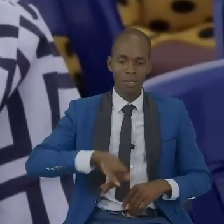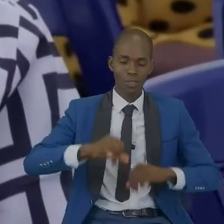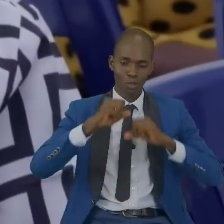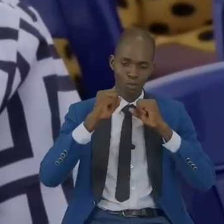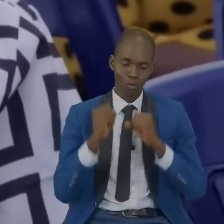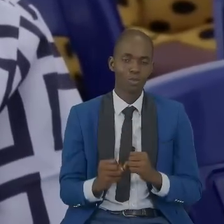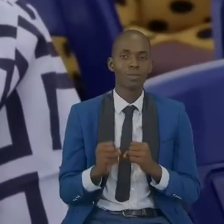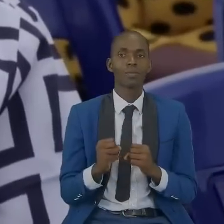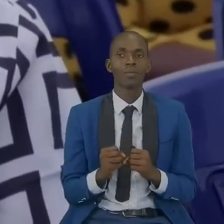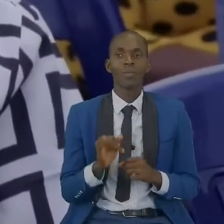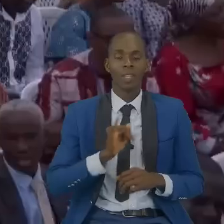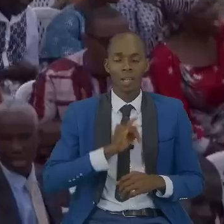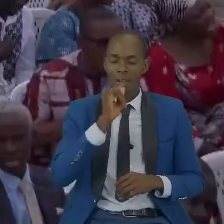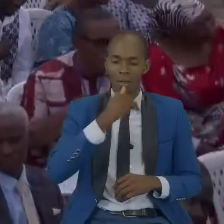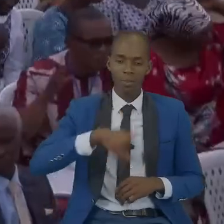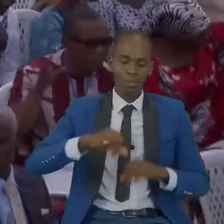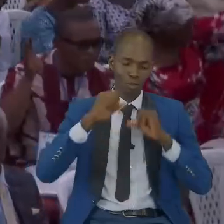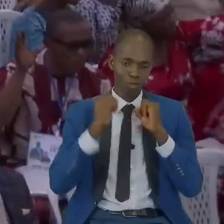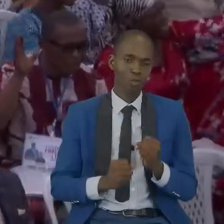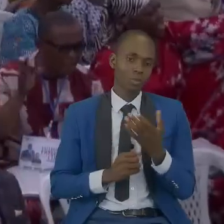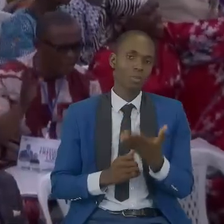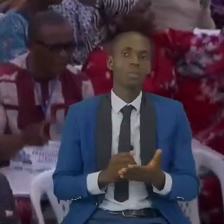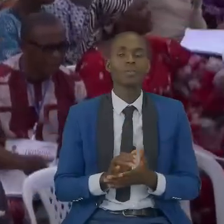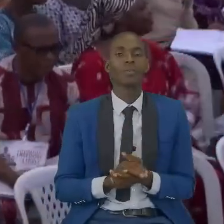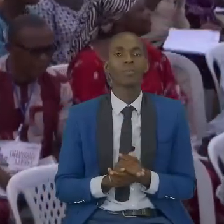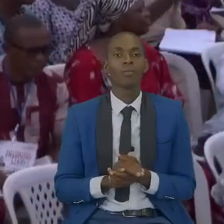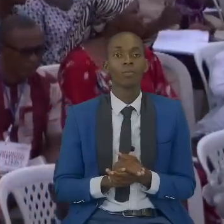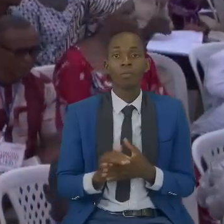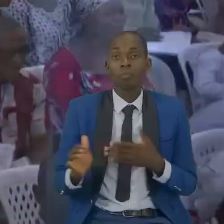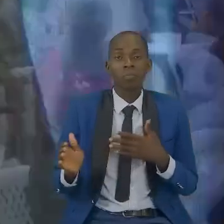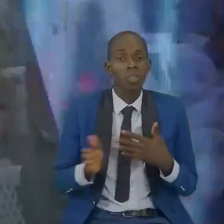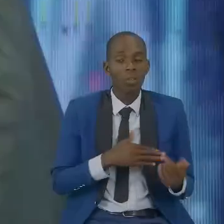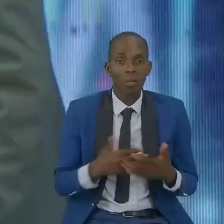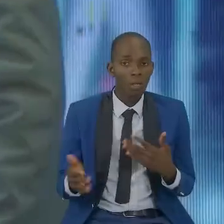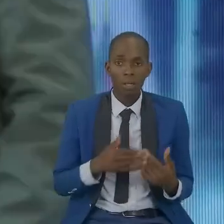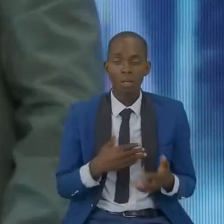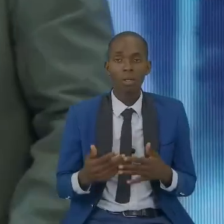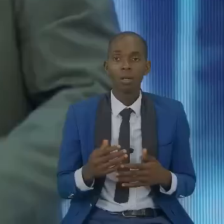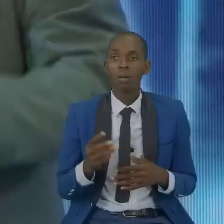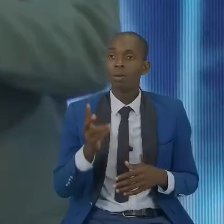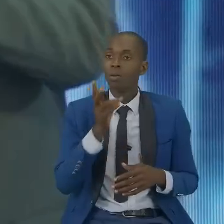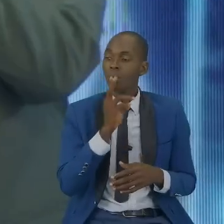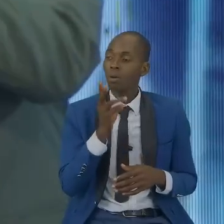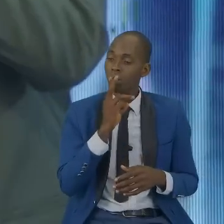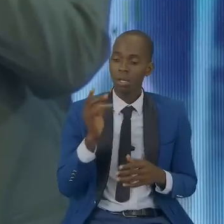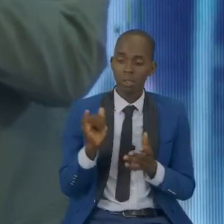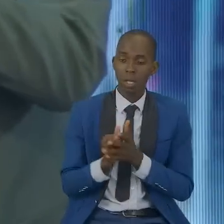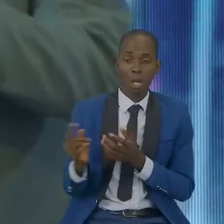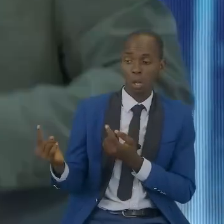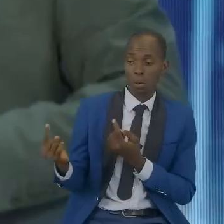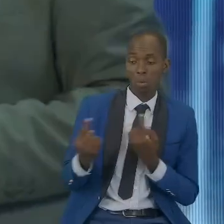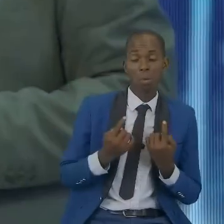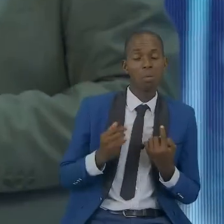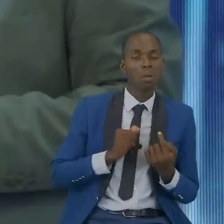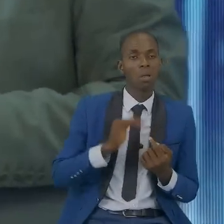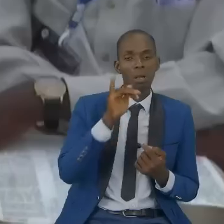there. I am still there. Whatever water passes under the bridge, I am